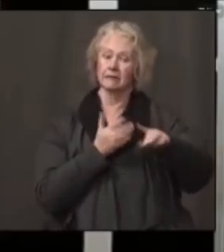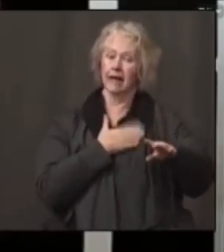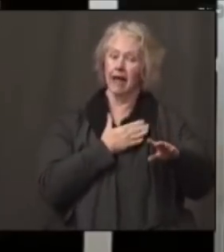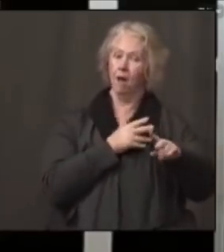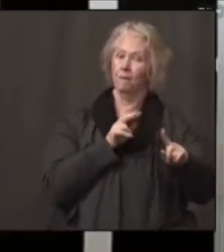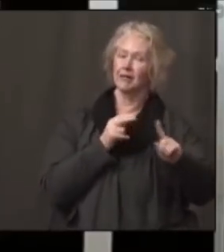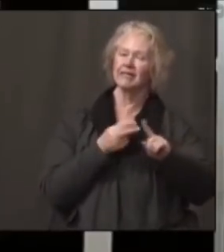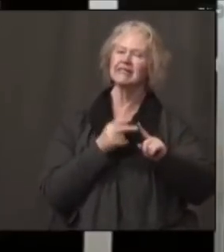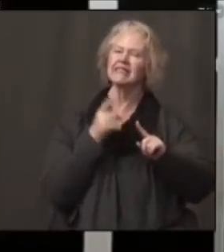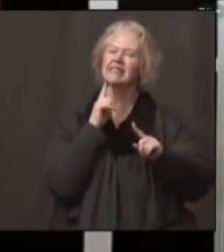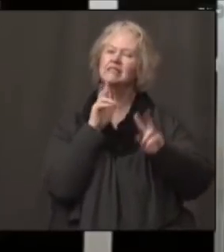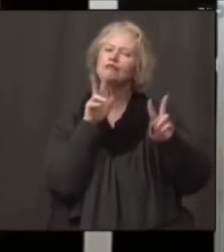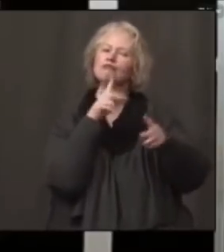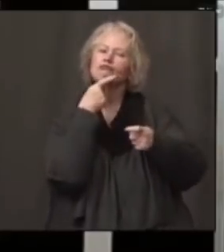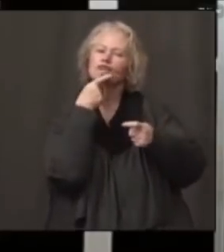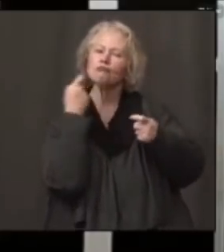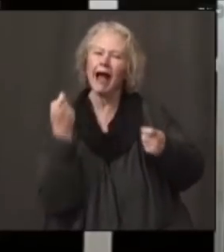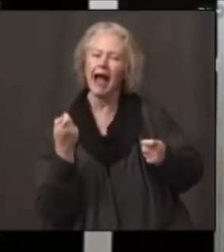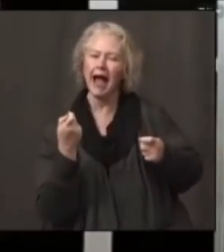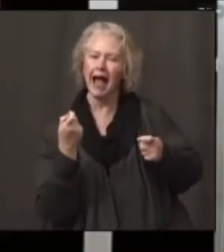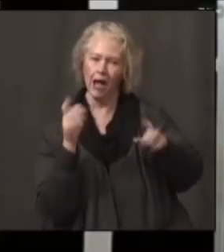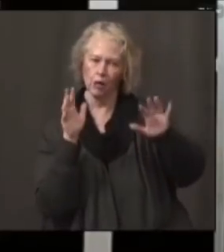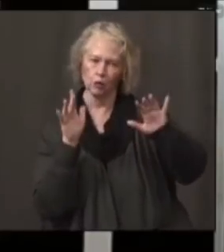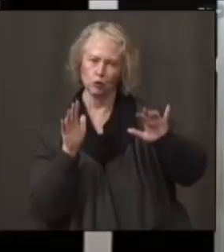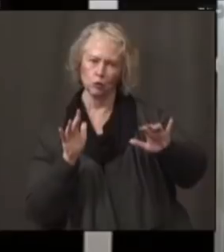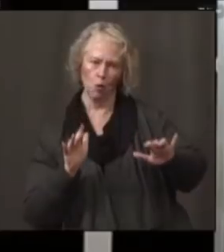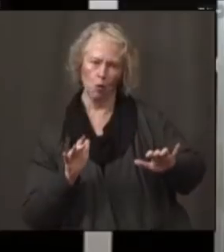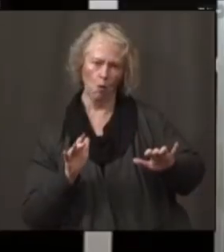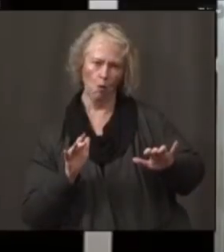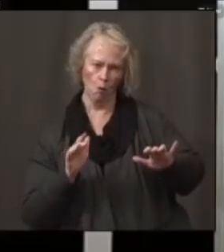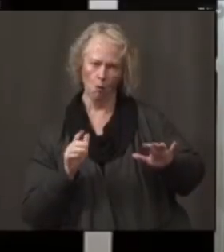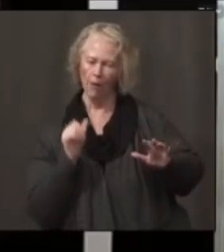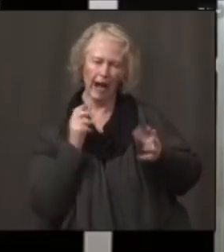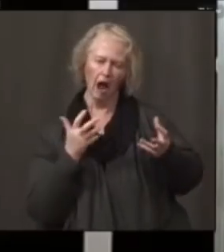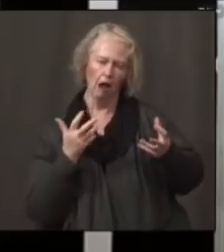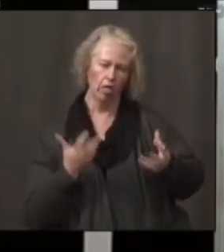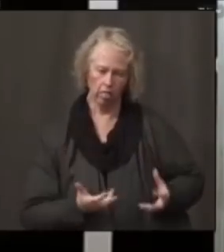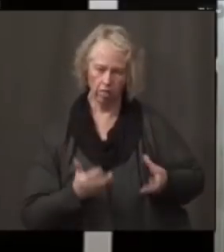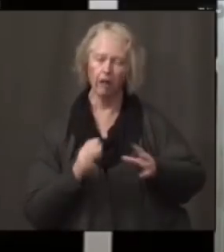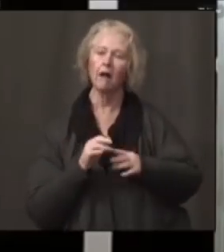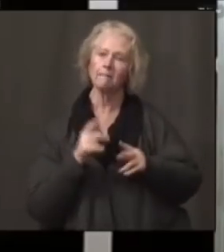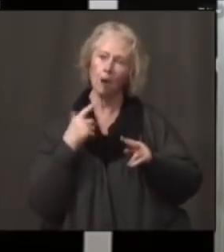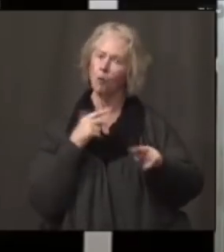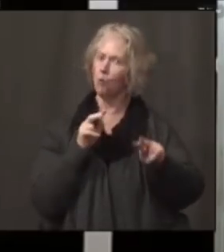that it is a drier snow. But nevertheless, we are watching the